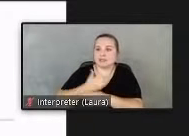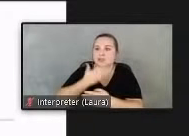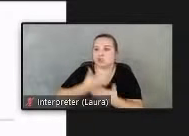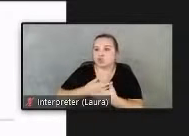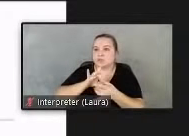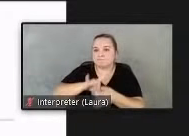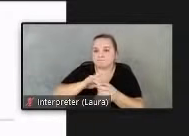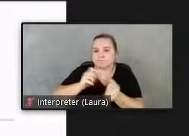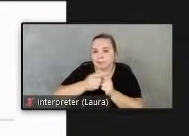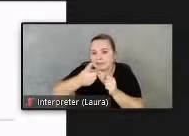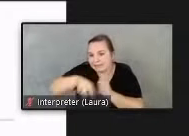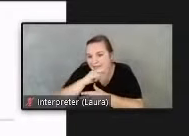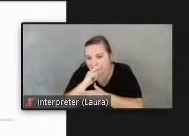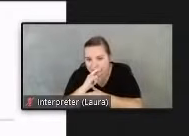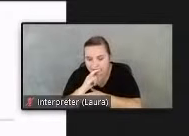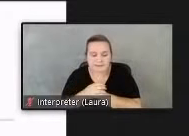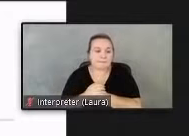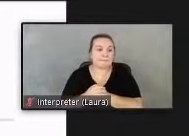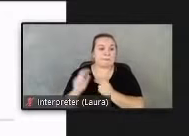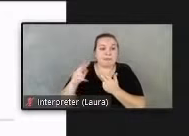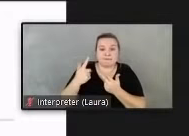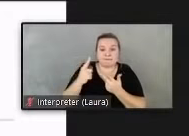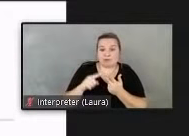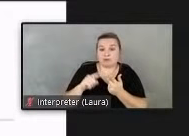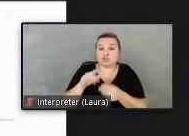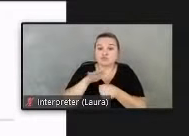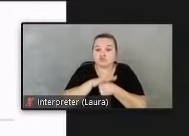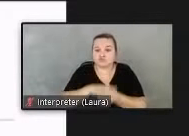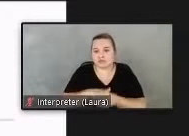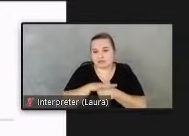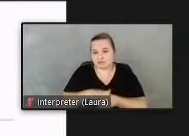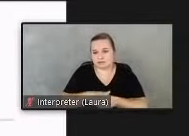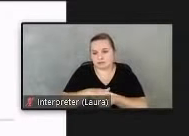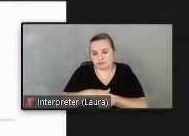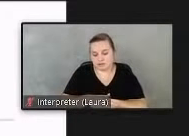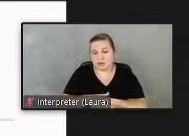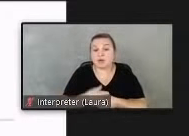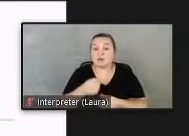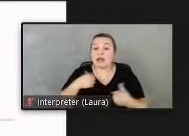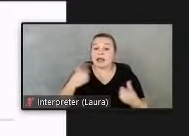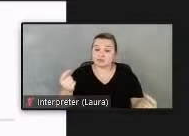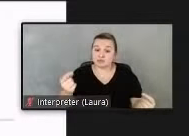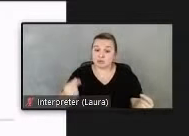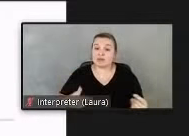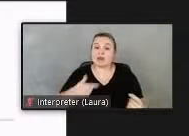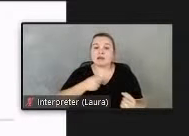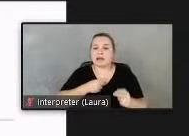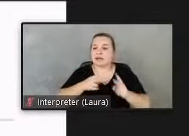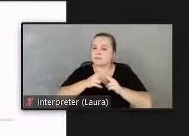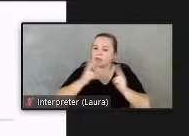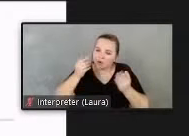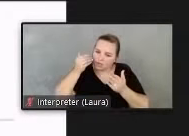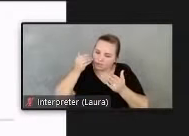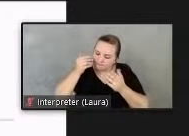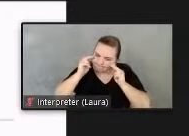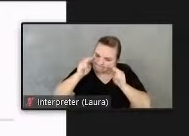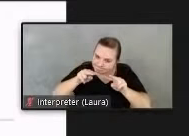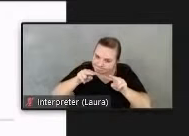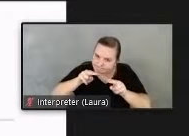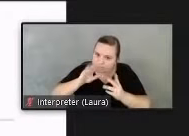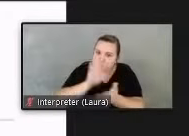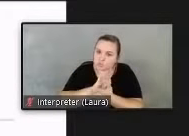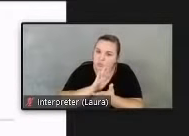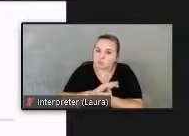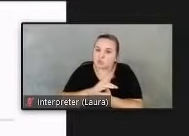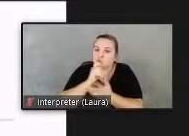being part of this. The third thing is stress. And what I'm doing is I am closely monitoring schools that have